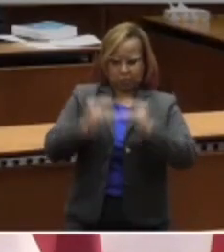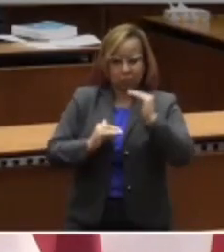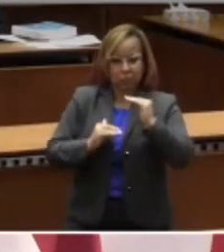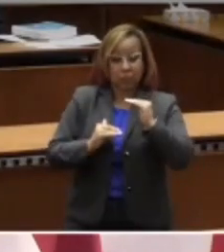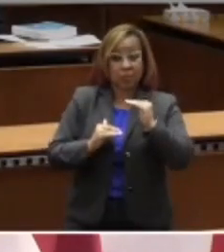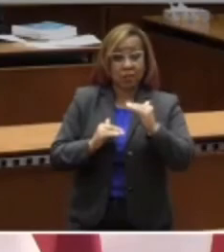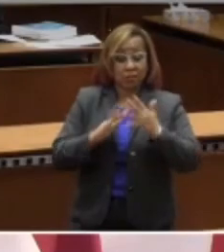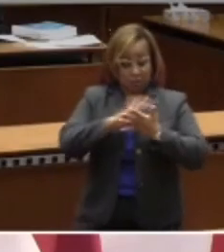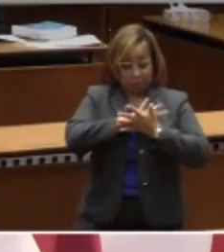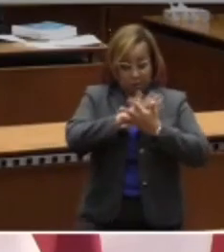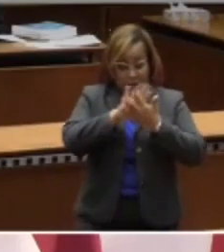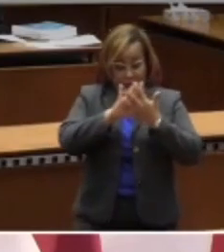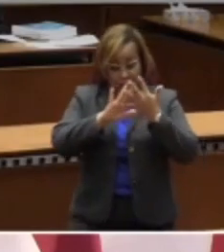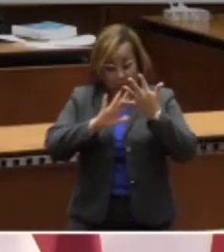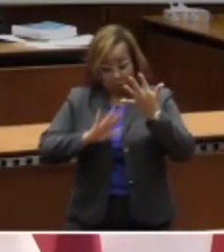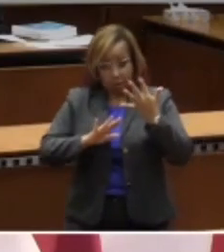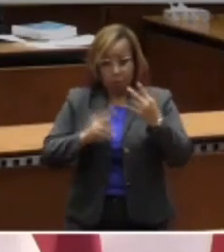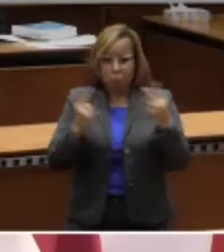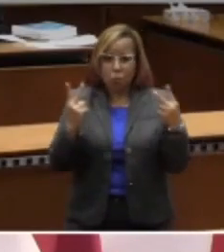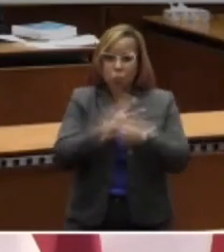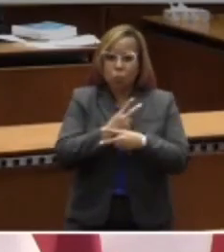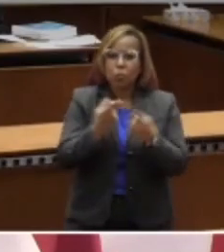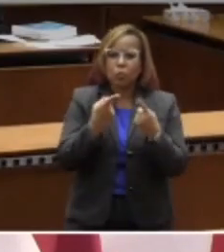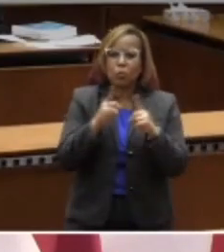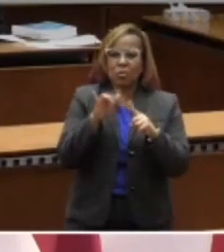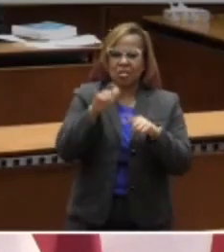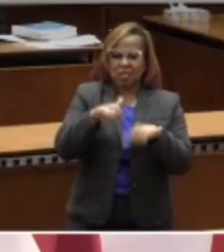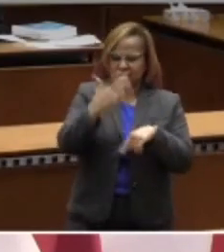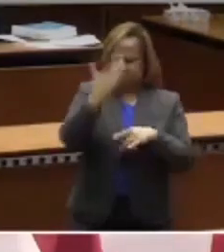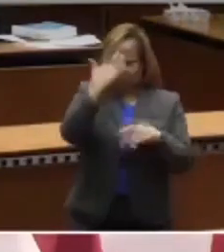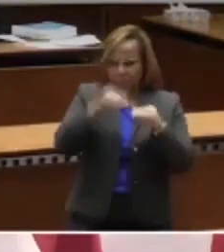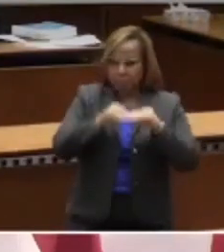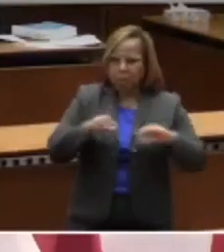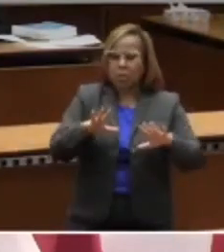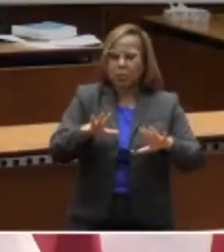all of which were exacerbated during this pandemic.